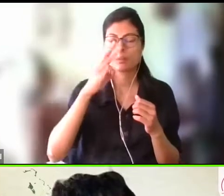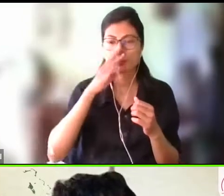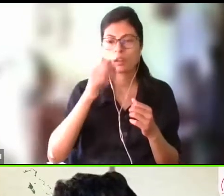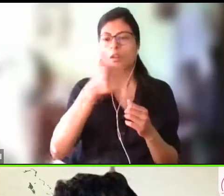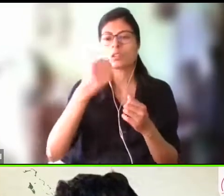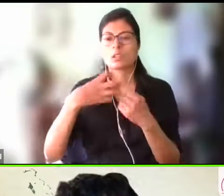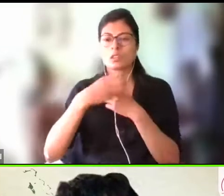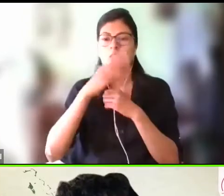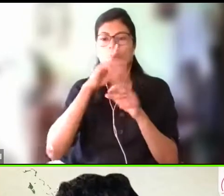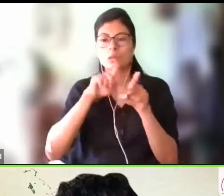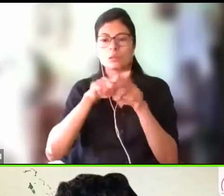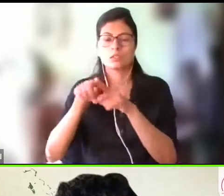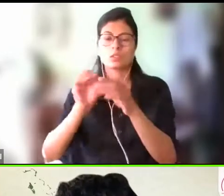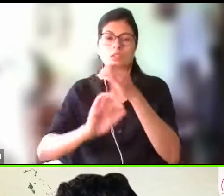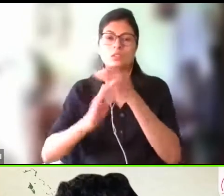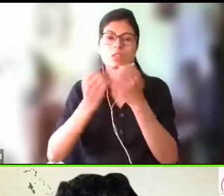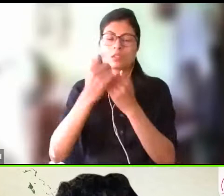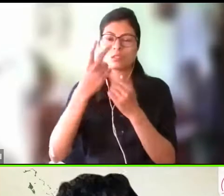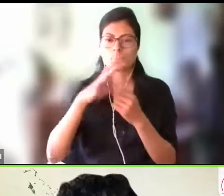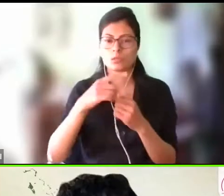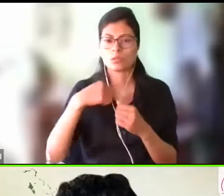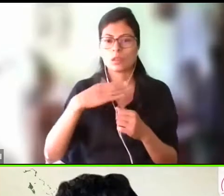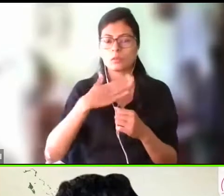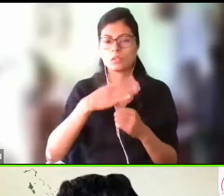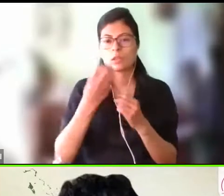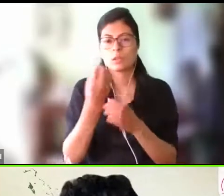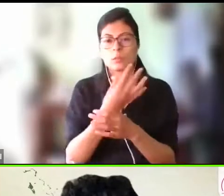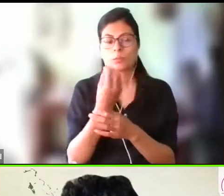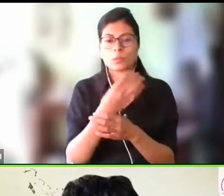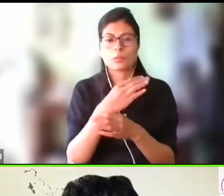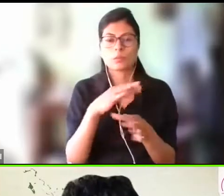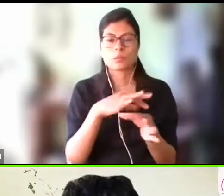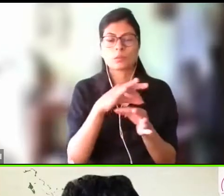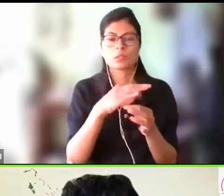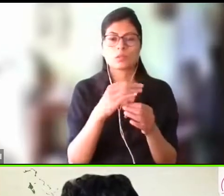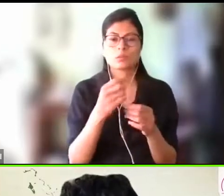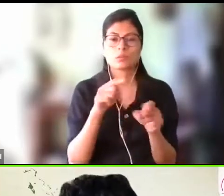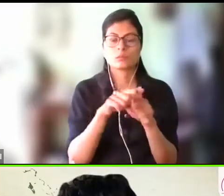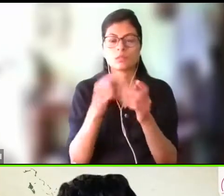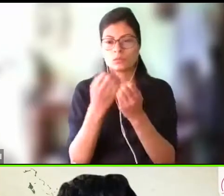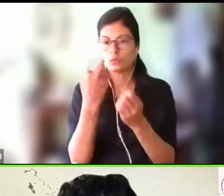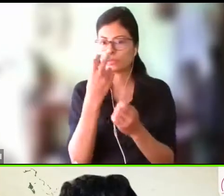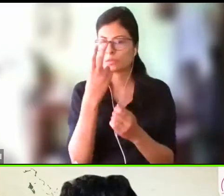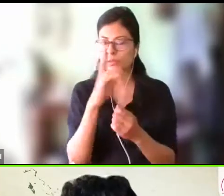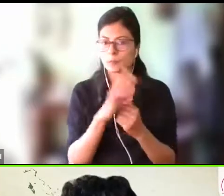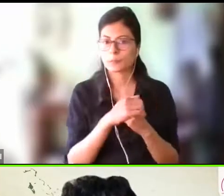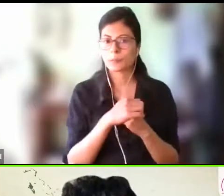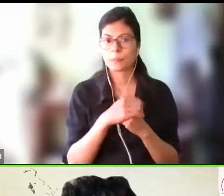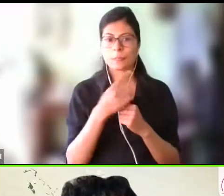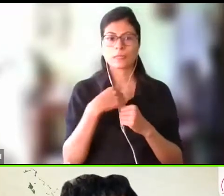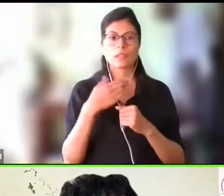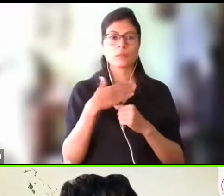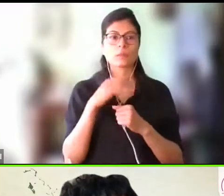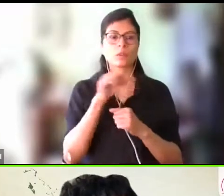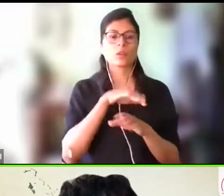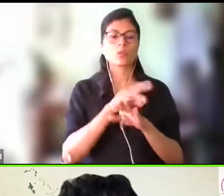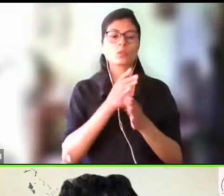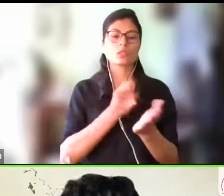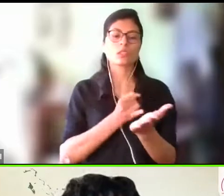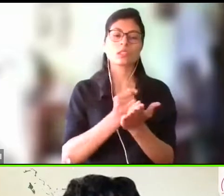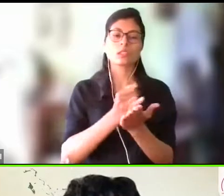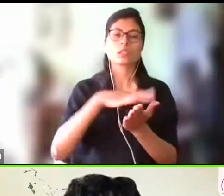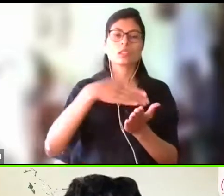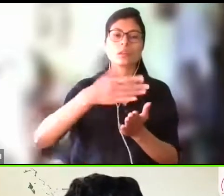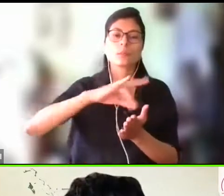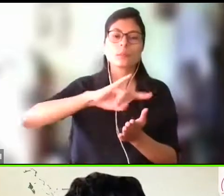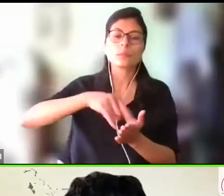disaster risk mitigation in their with their farming. So the way they plant and the way that they could restructure their farm to ensure that they are protected